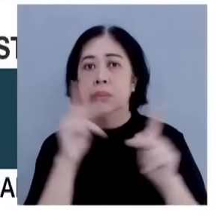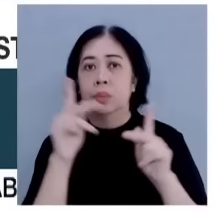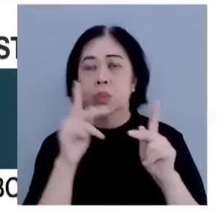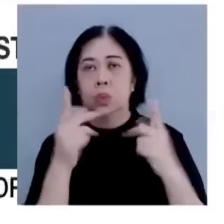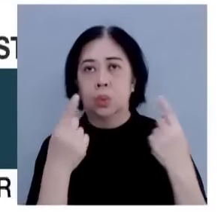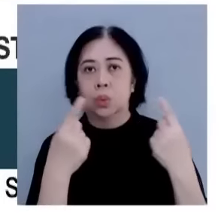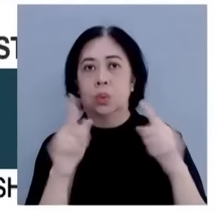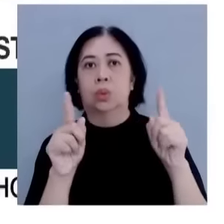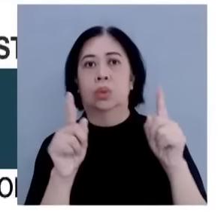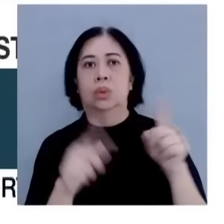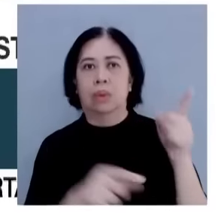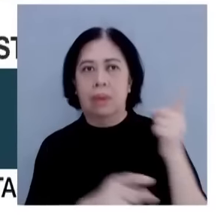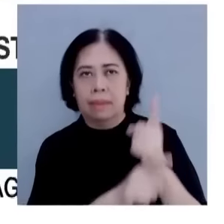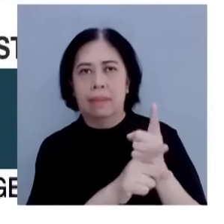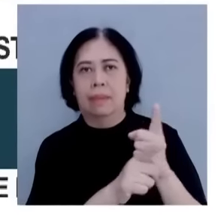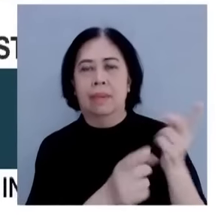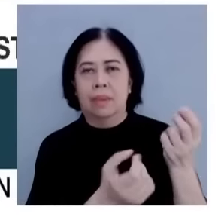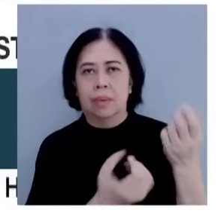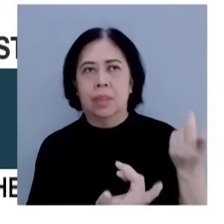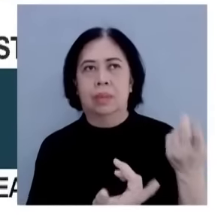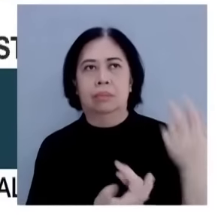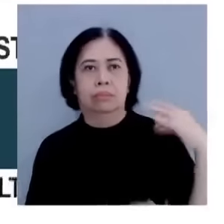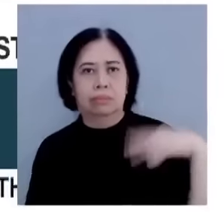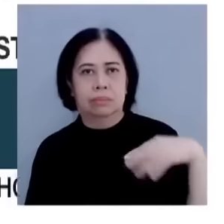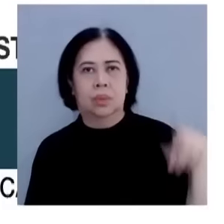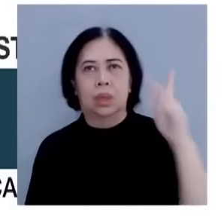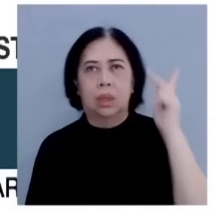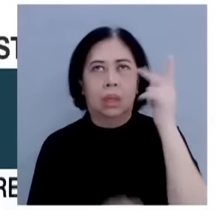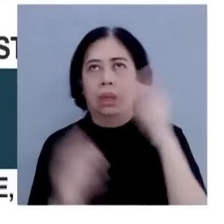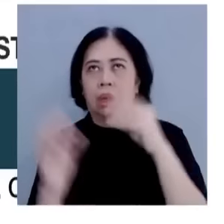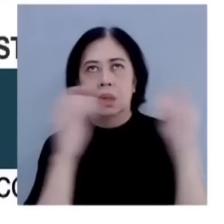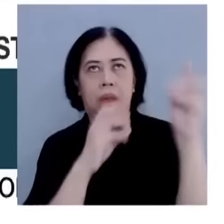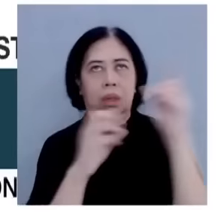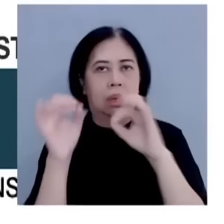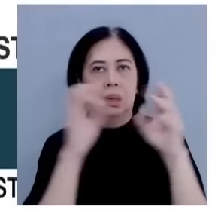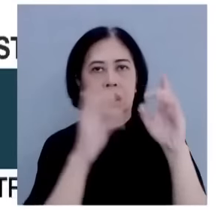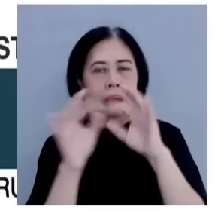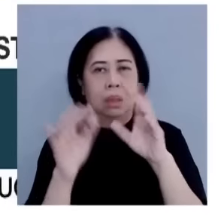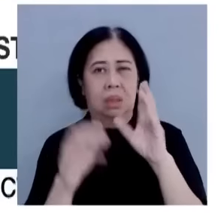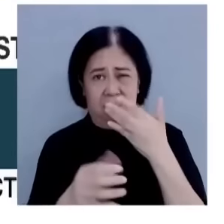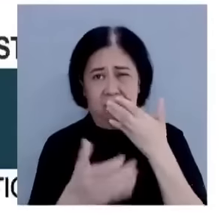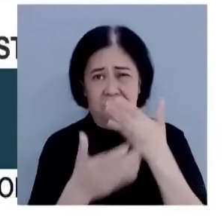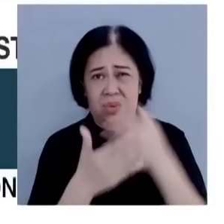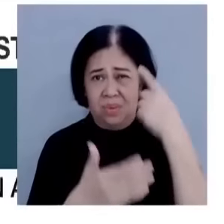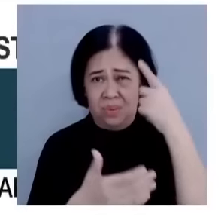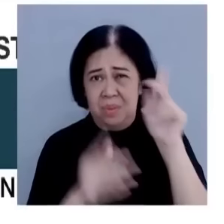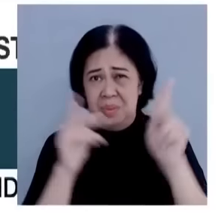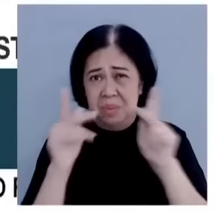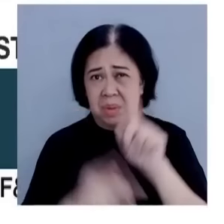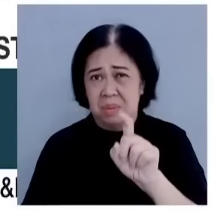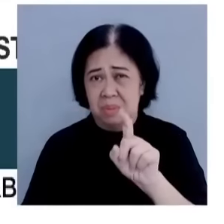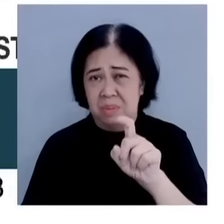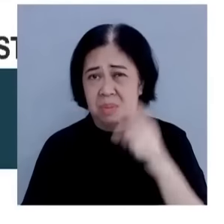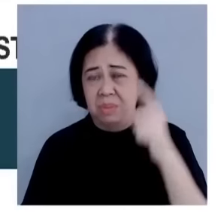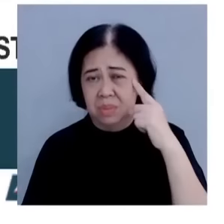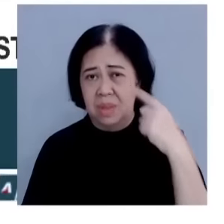as the winner outside of the politicking that we're seeing, outside the vested interests